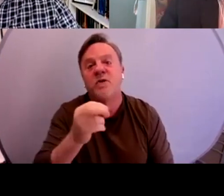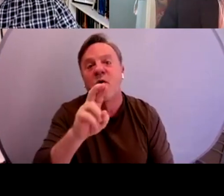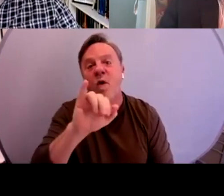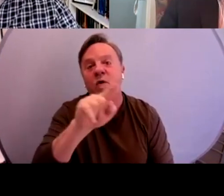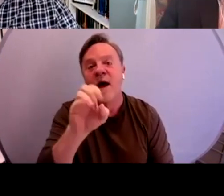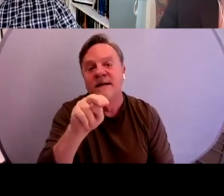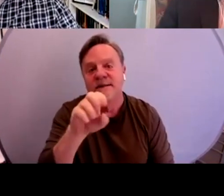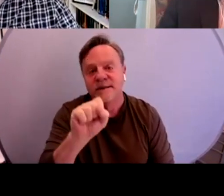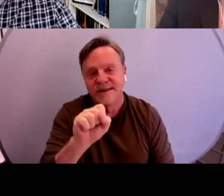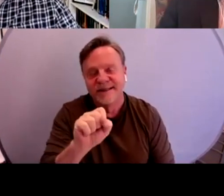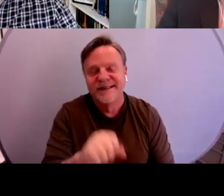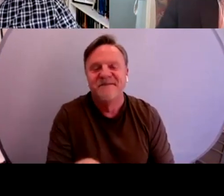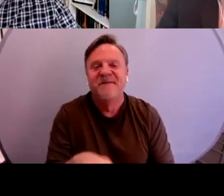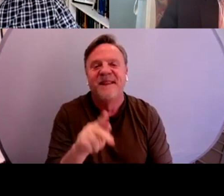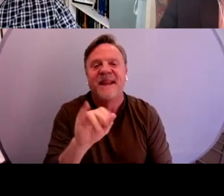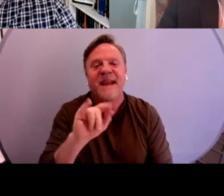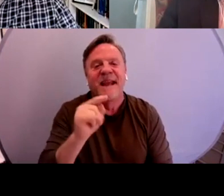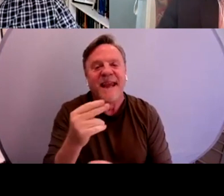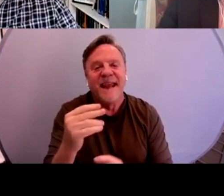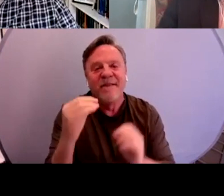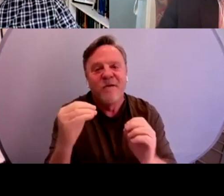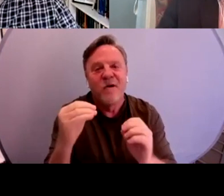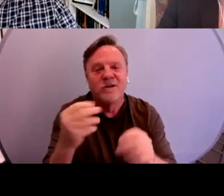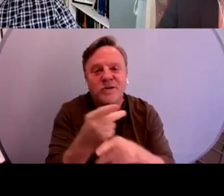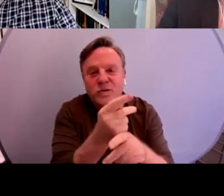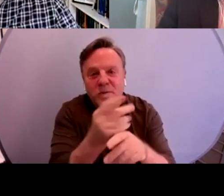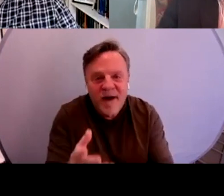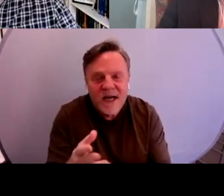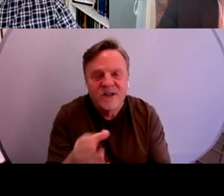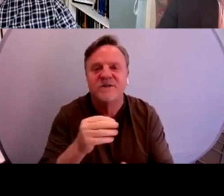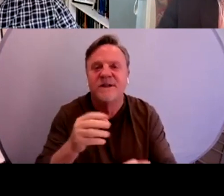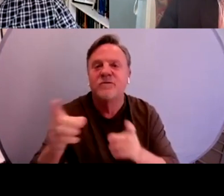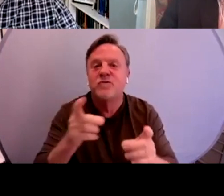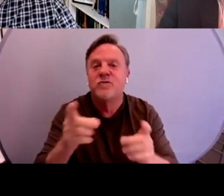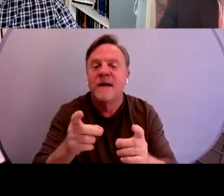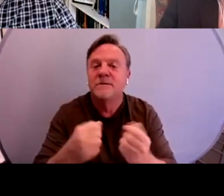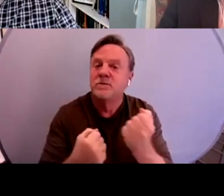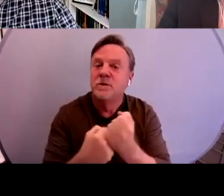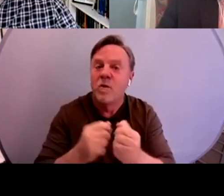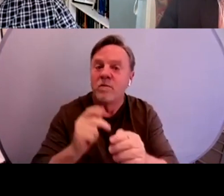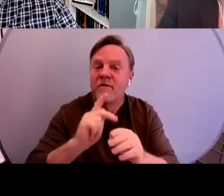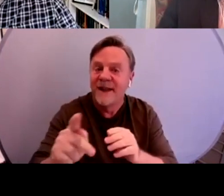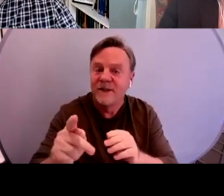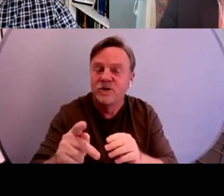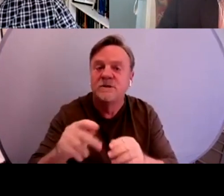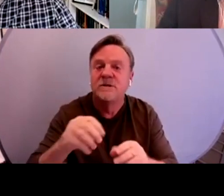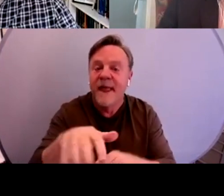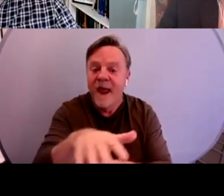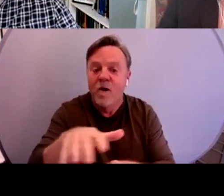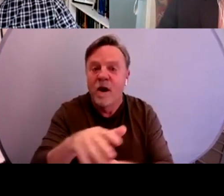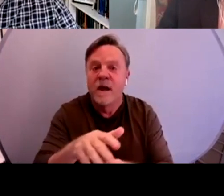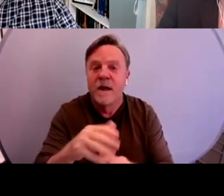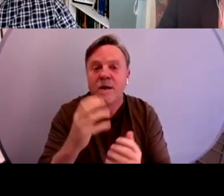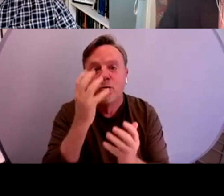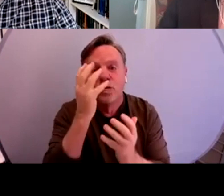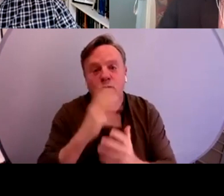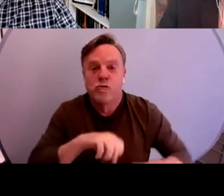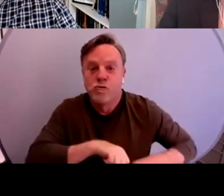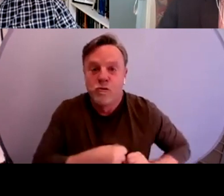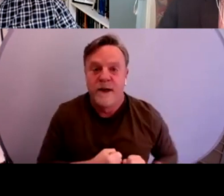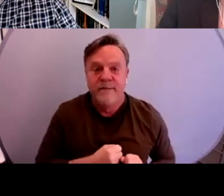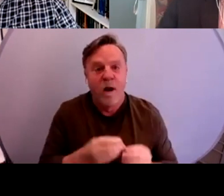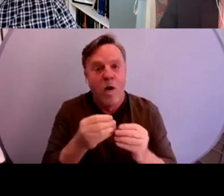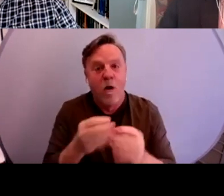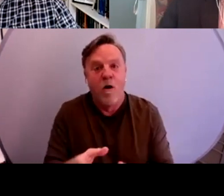Keith coaches supervisors and direct support professionals in the areas of grief and loss, compassion